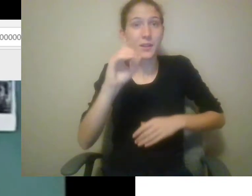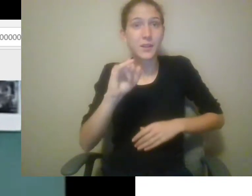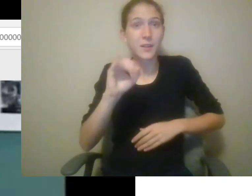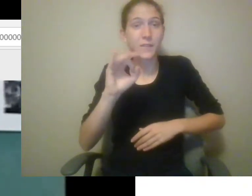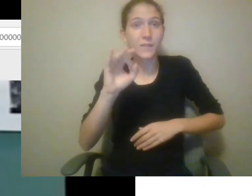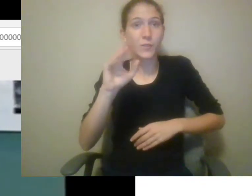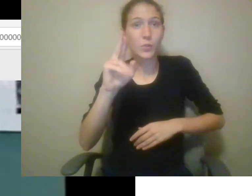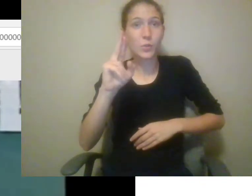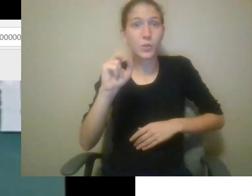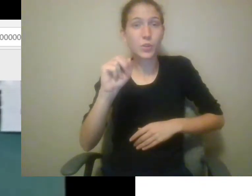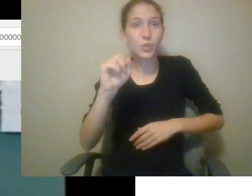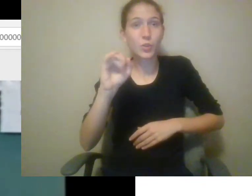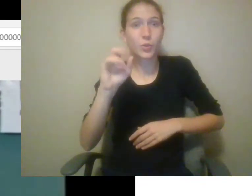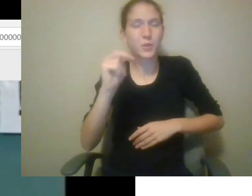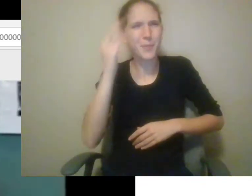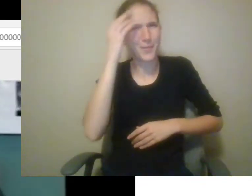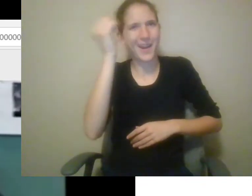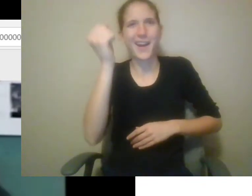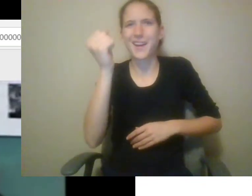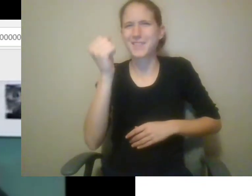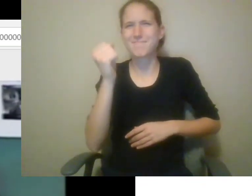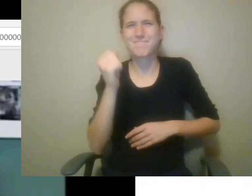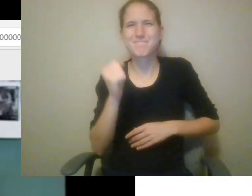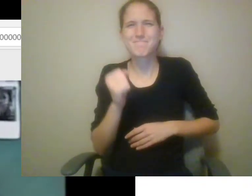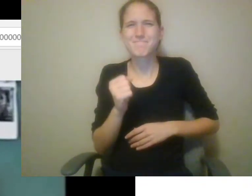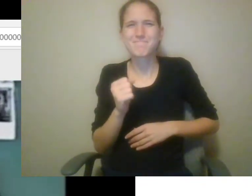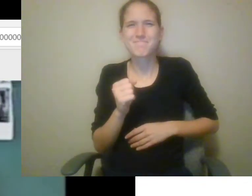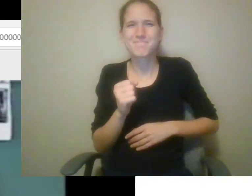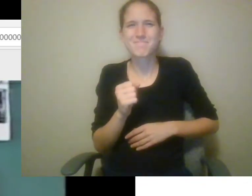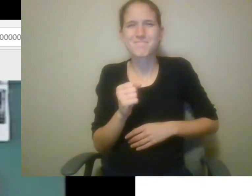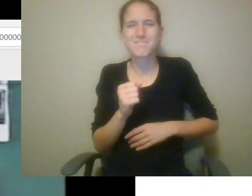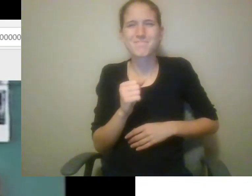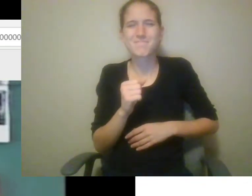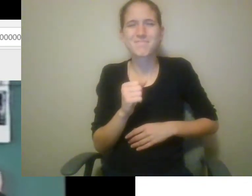Diffusion, all right, is when